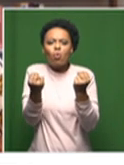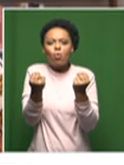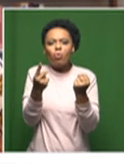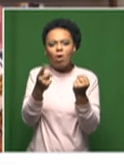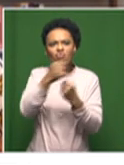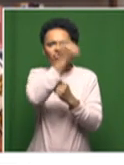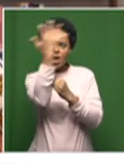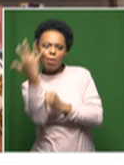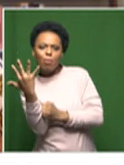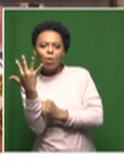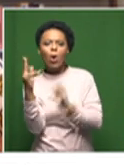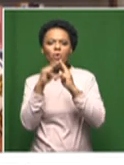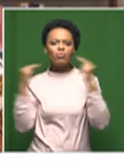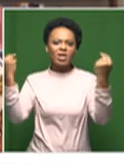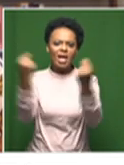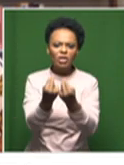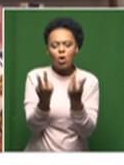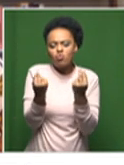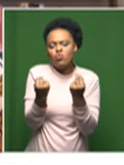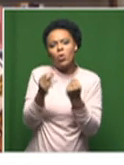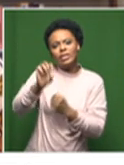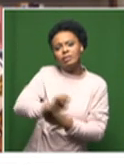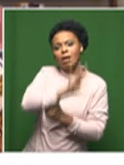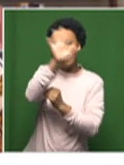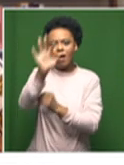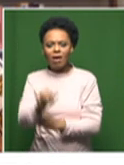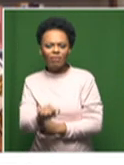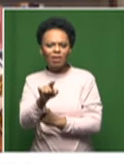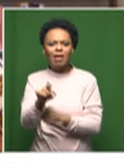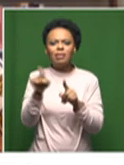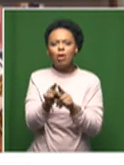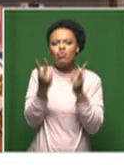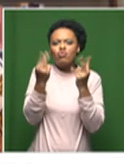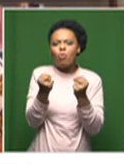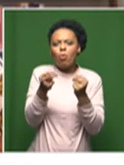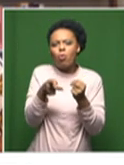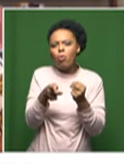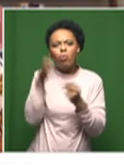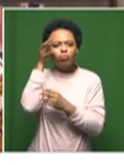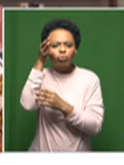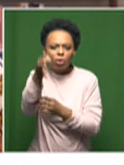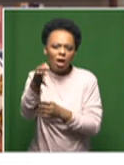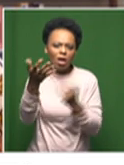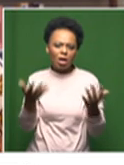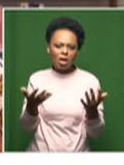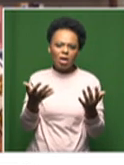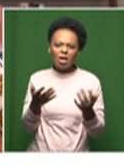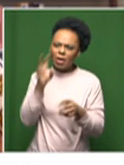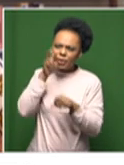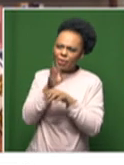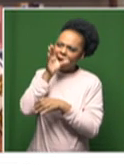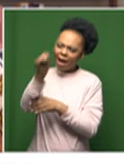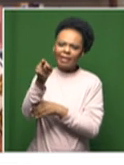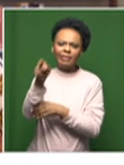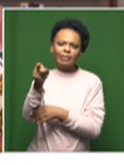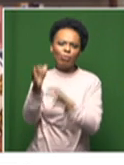Nation, the new South Africa, and more recently, the new dawn, you have to ask them, how